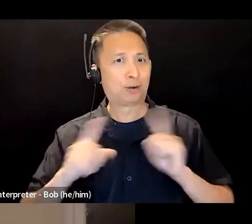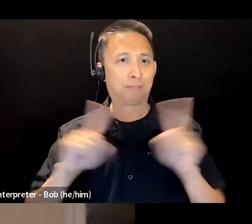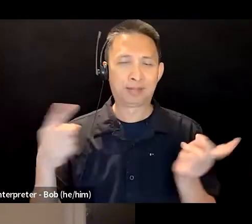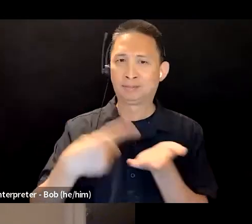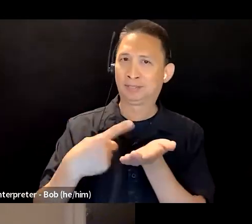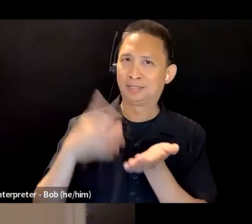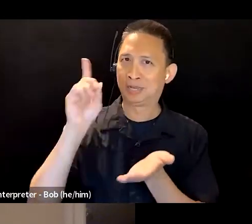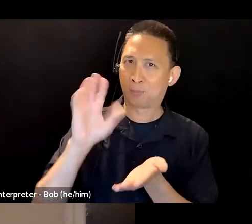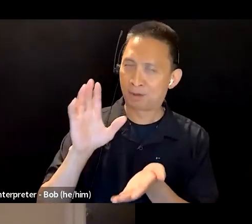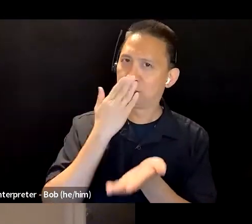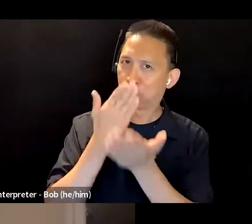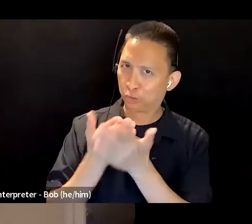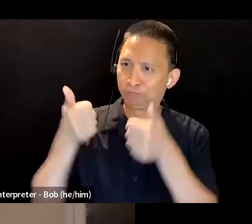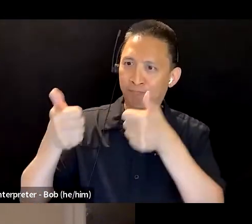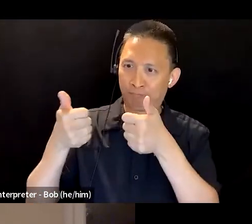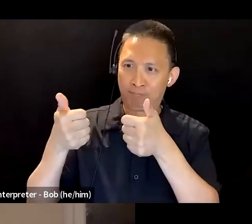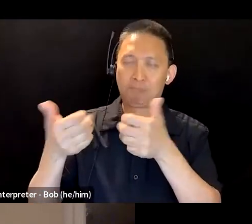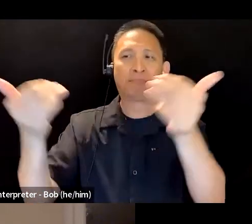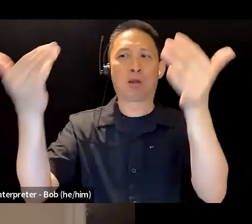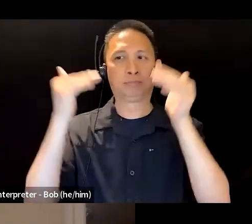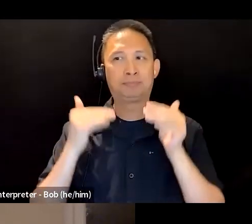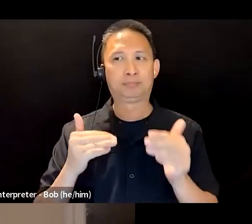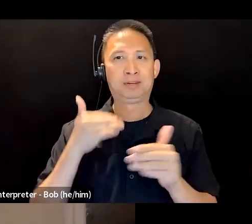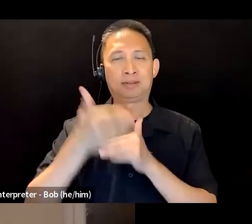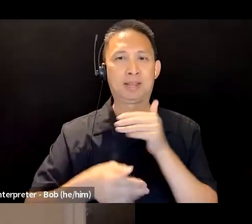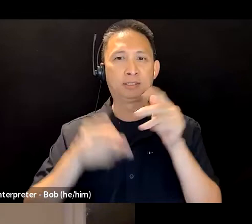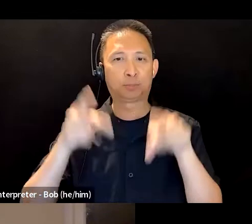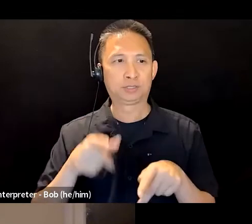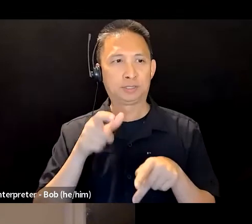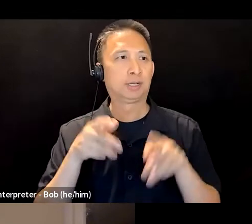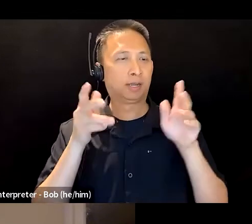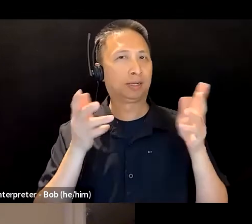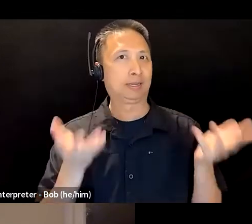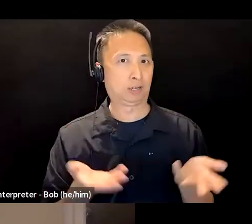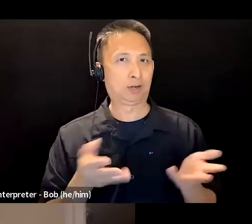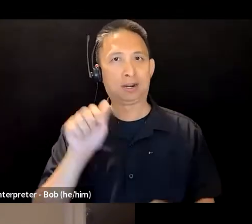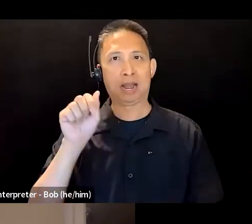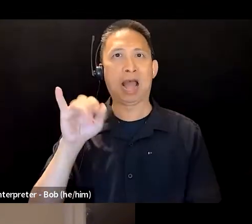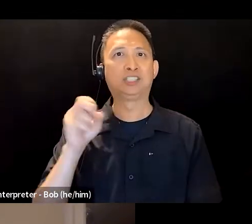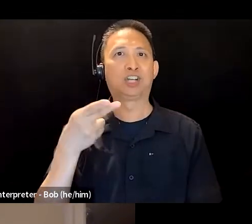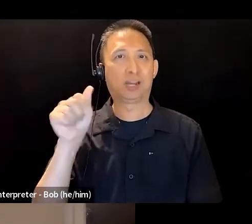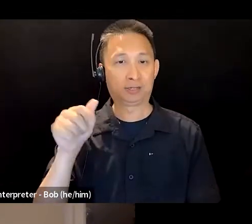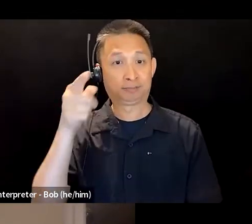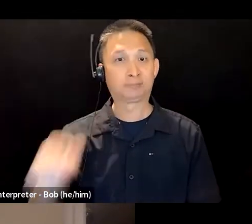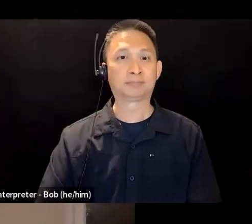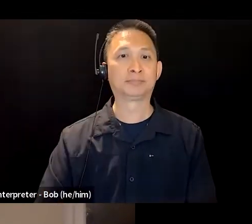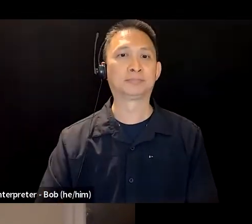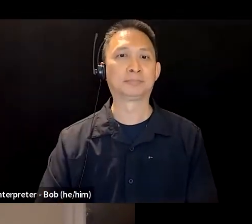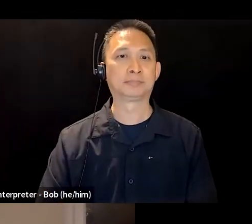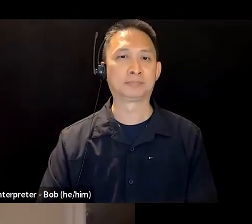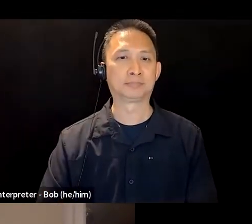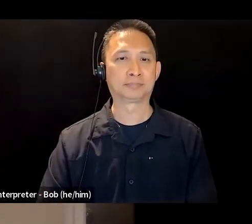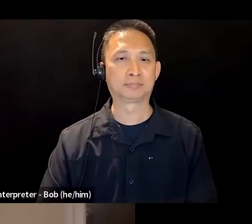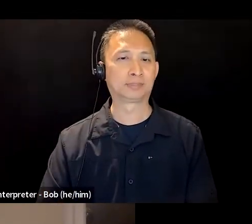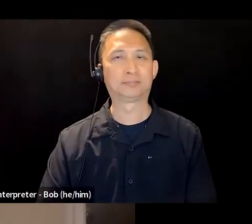think. So we're going to move on to our panelist who's here. Ayse, do you want to tell us a little bit about yourself? Hi,